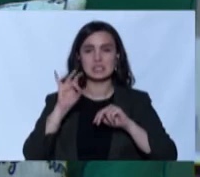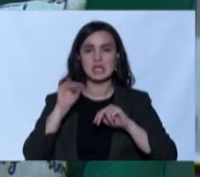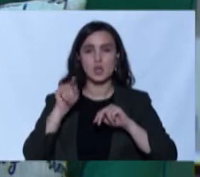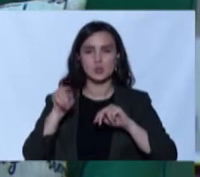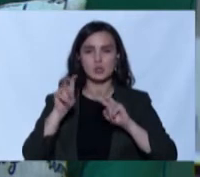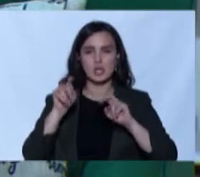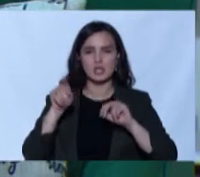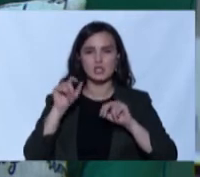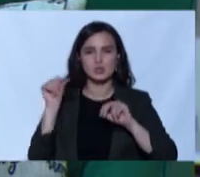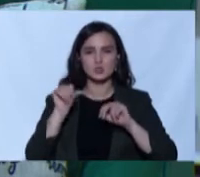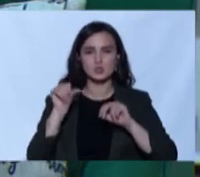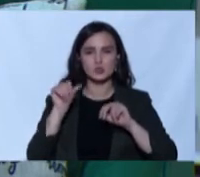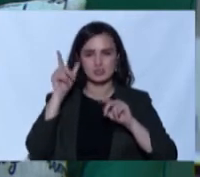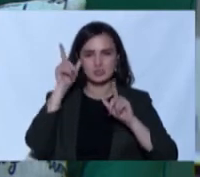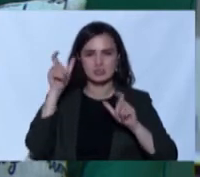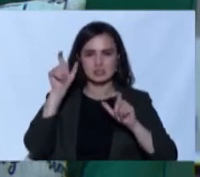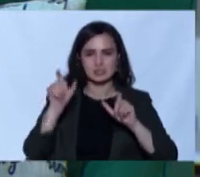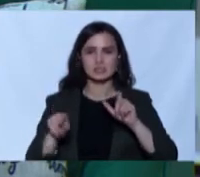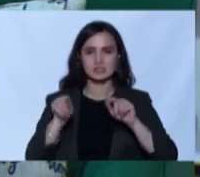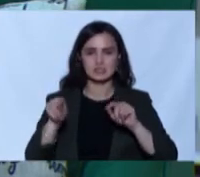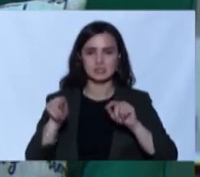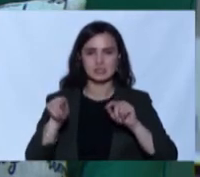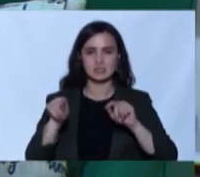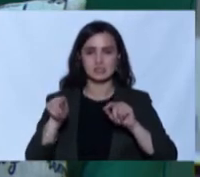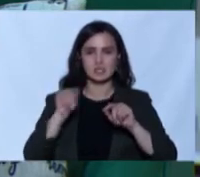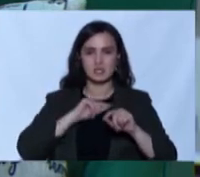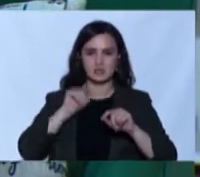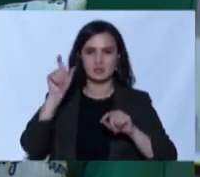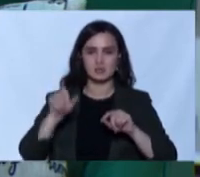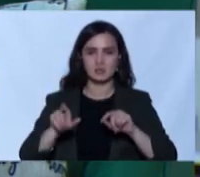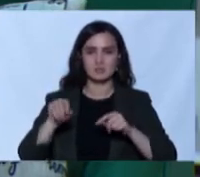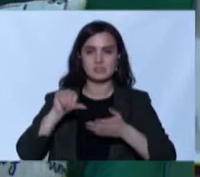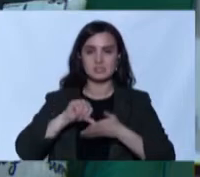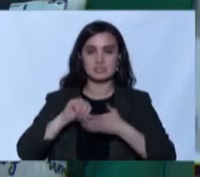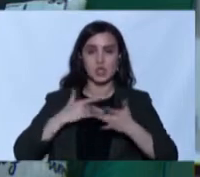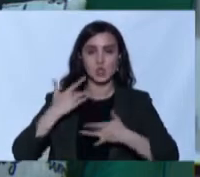evil character and the historical vampire is an evil character, the modern